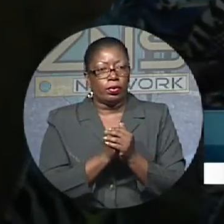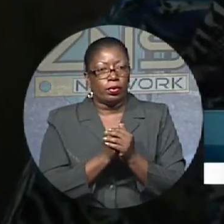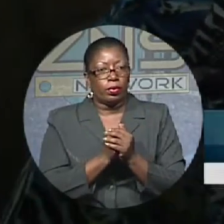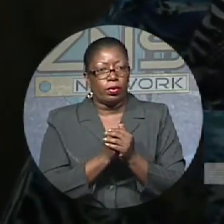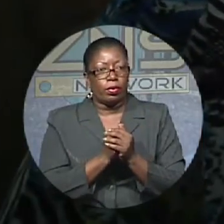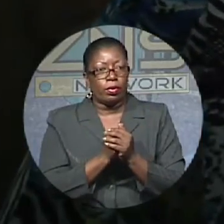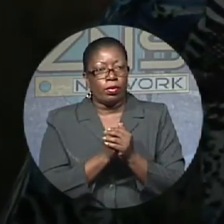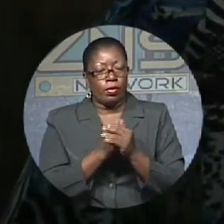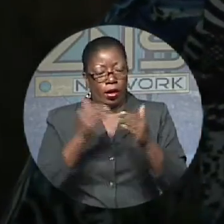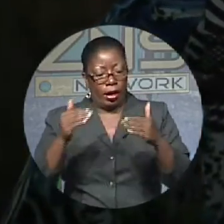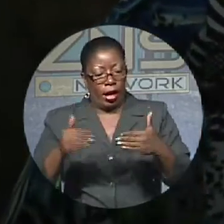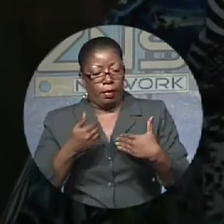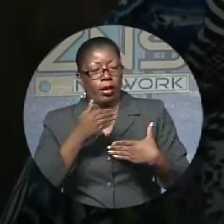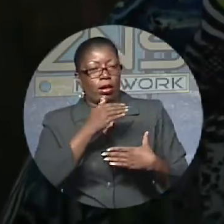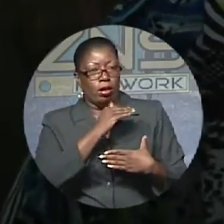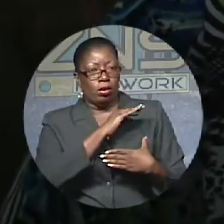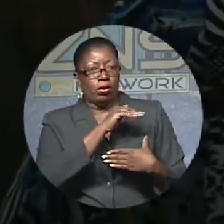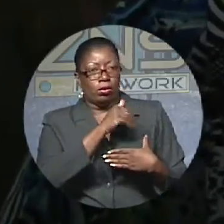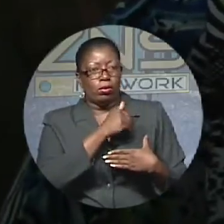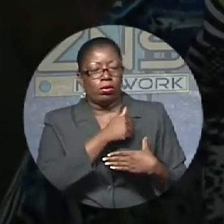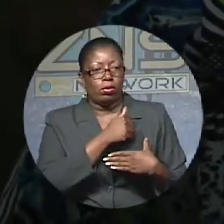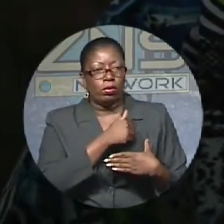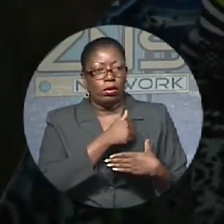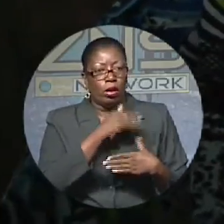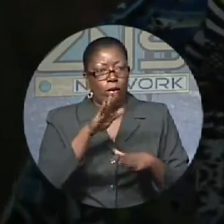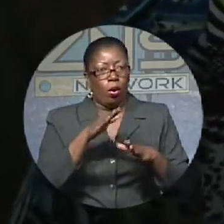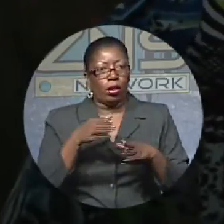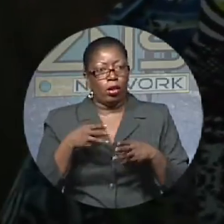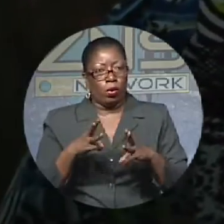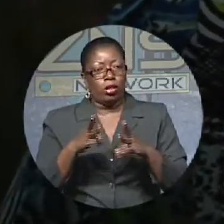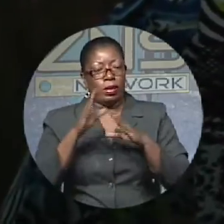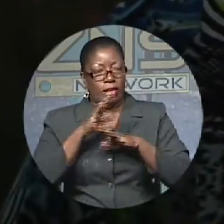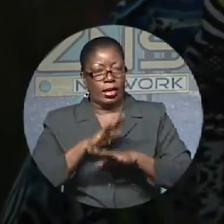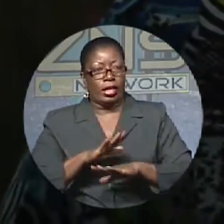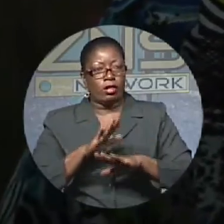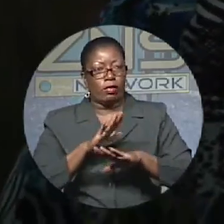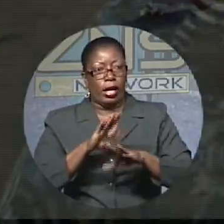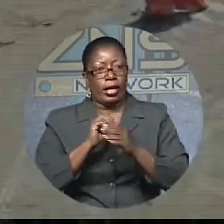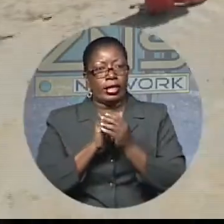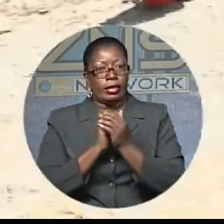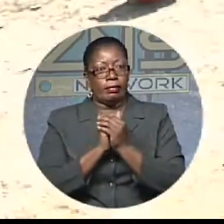enlighten the spirit, and I think people will definitely be walking away satisfied.